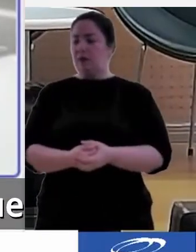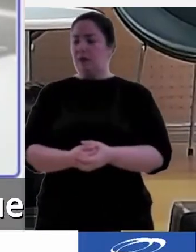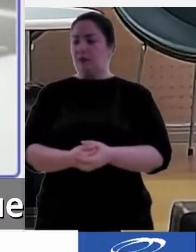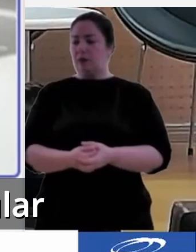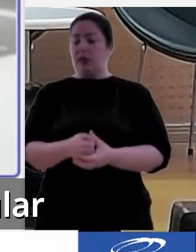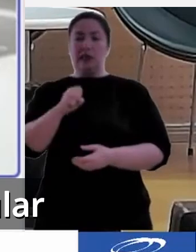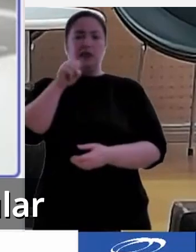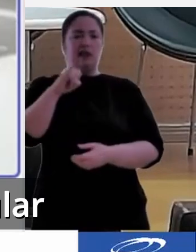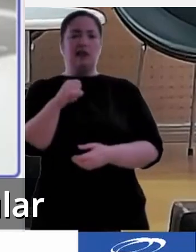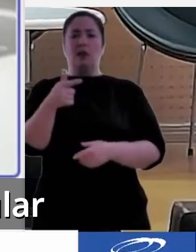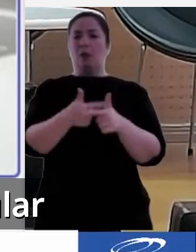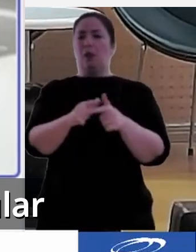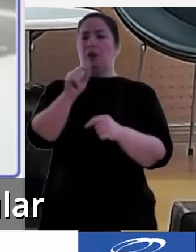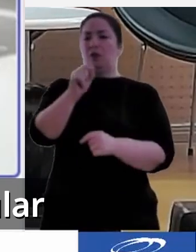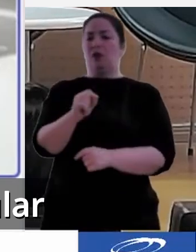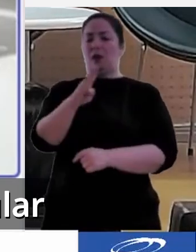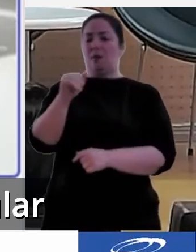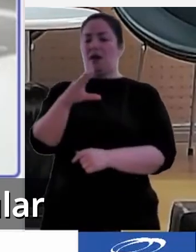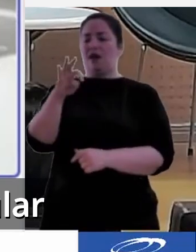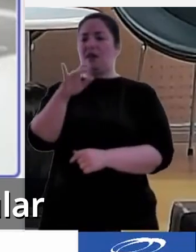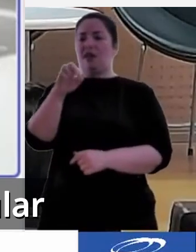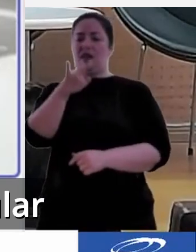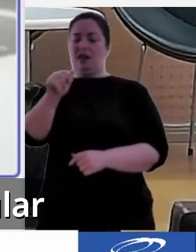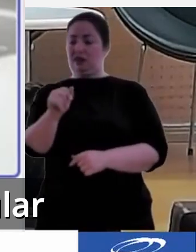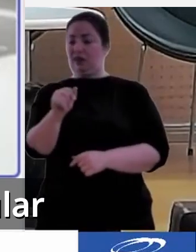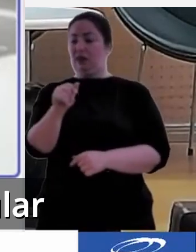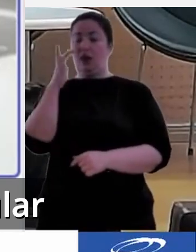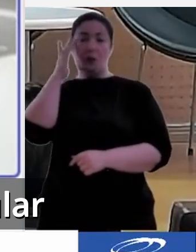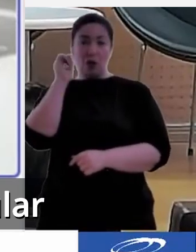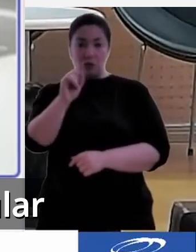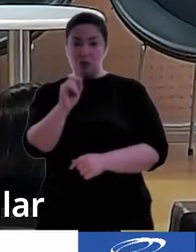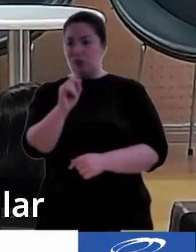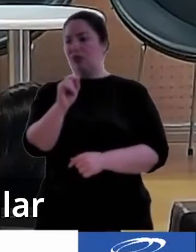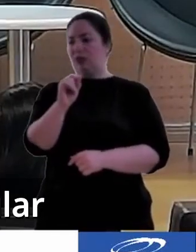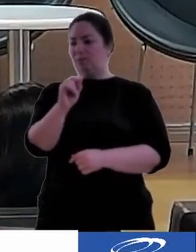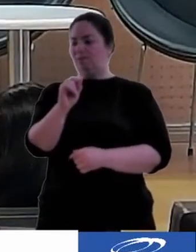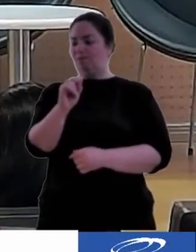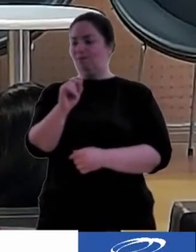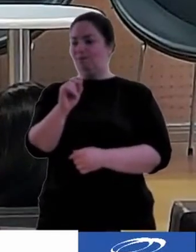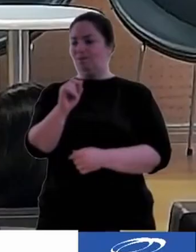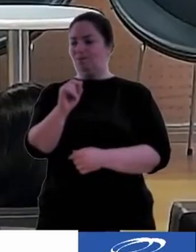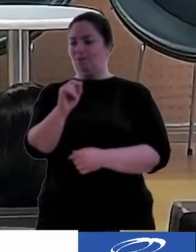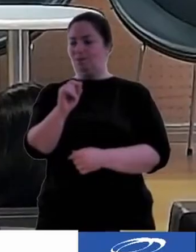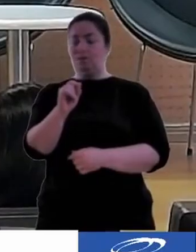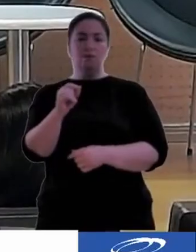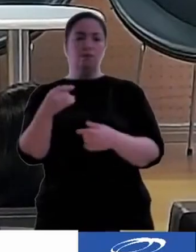of PJI. And I don't see why you need to perform a molecular diagnostic on top